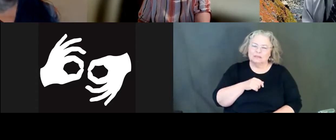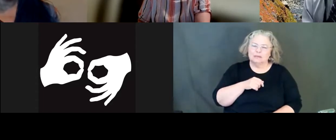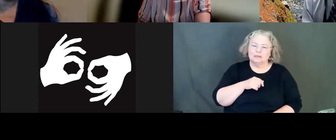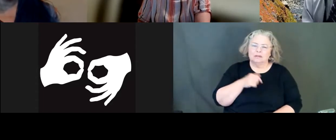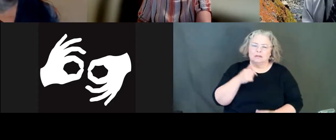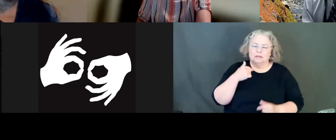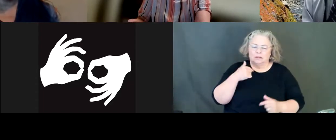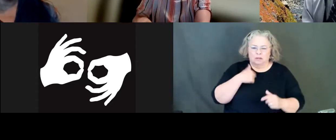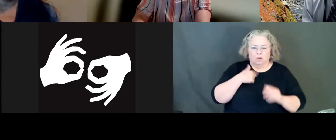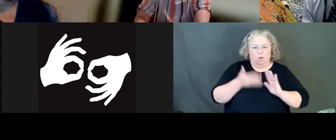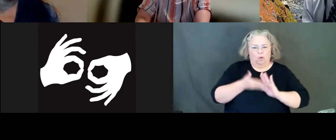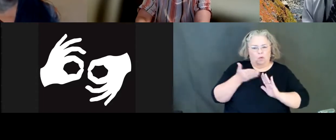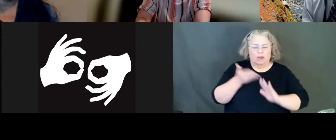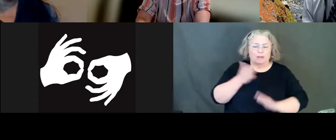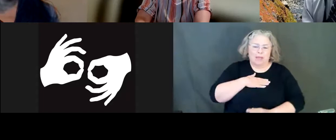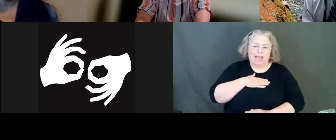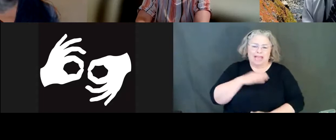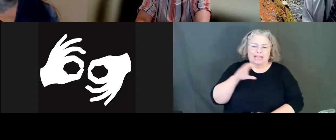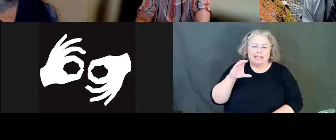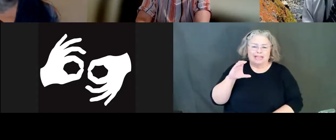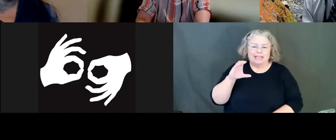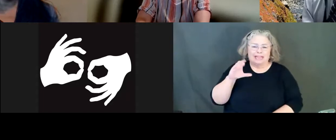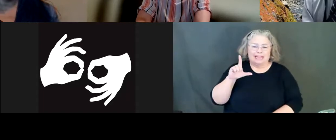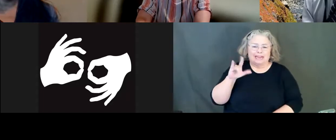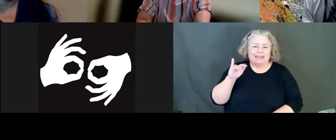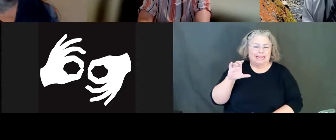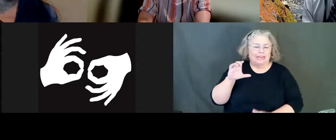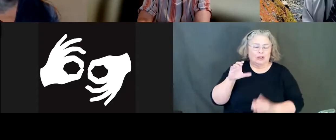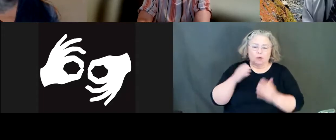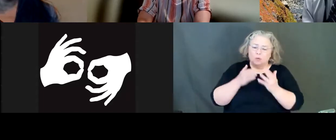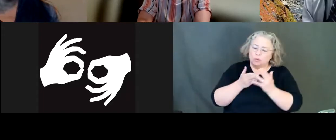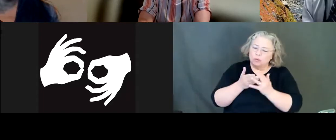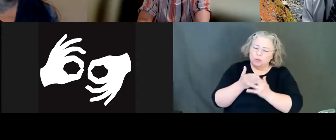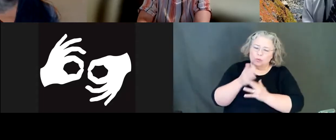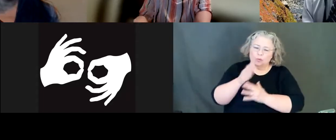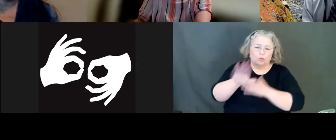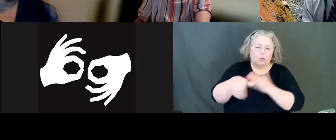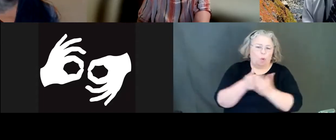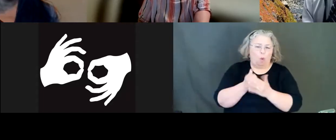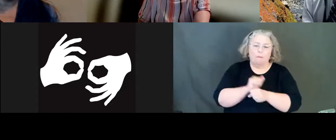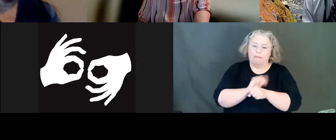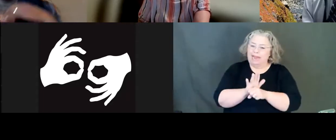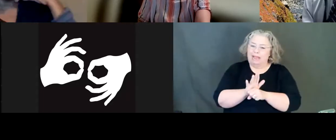I've been running my clinic through this whole pandemic, and